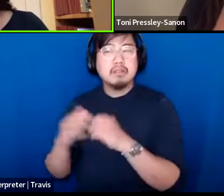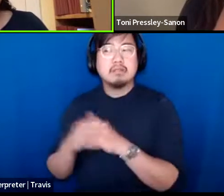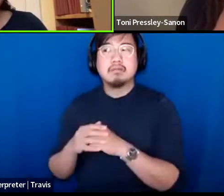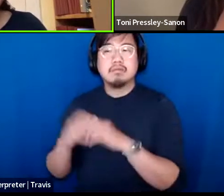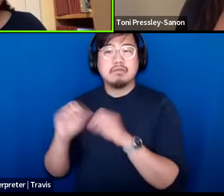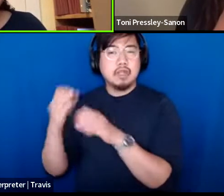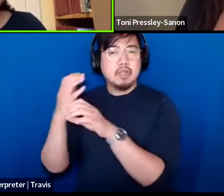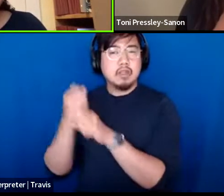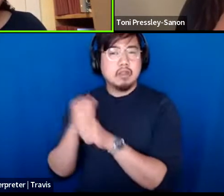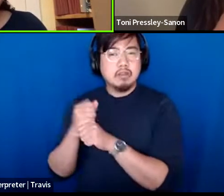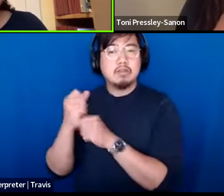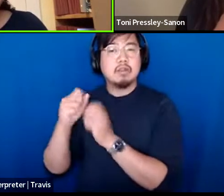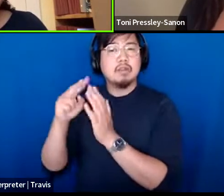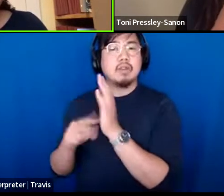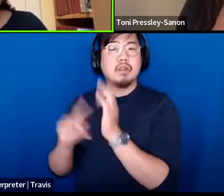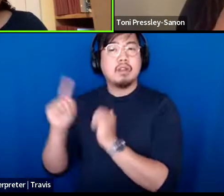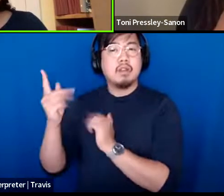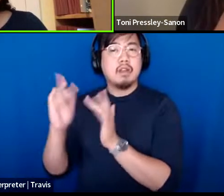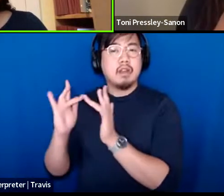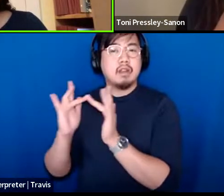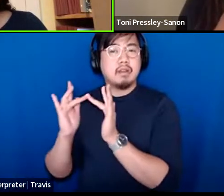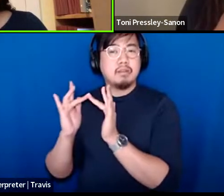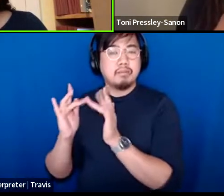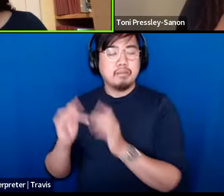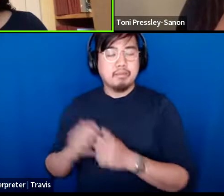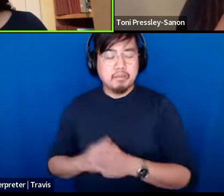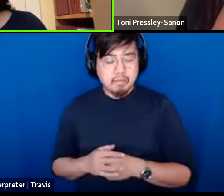online. And in